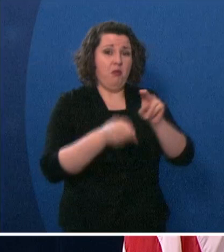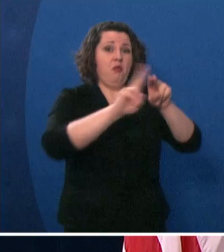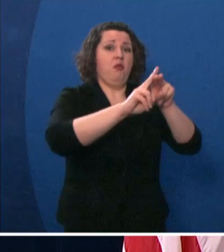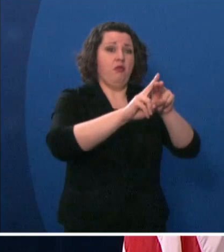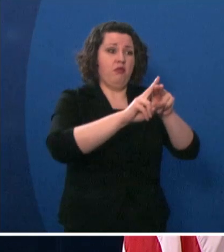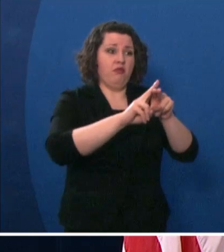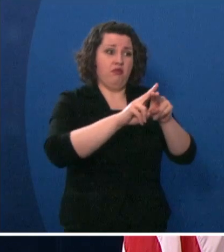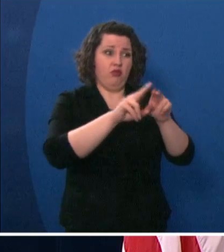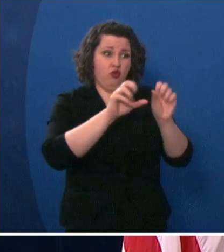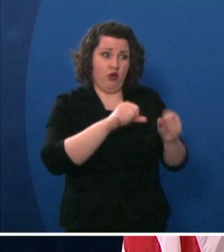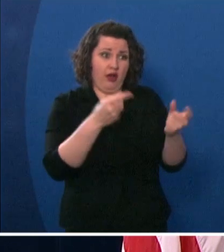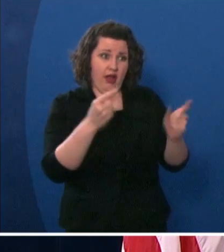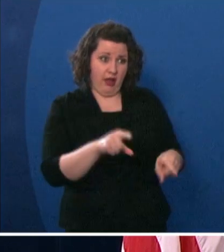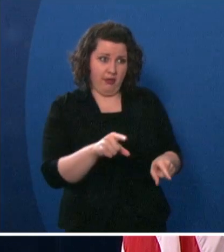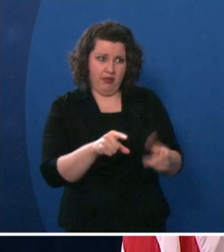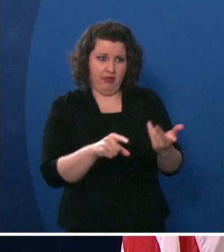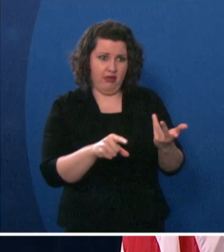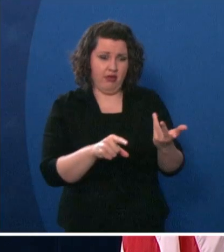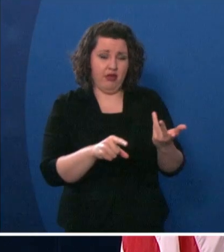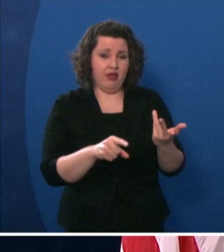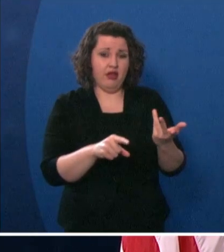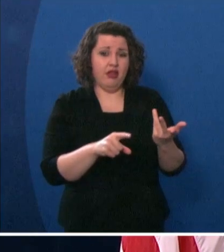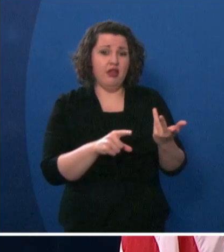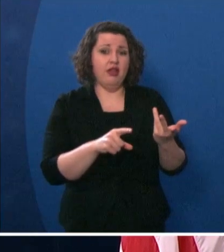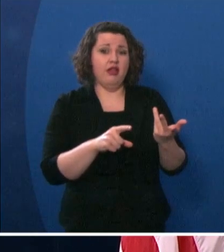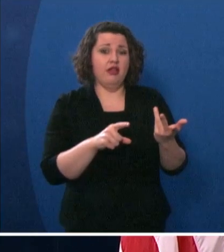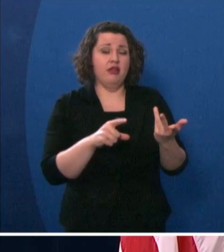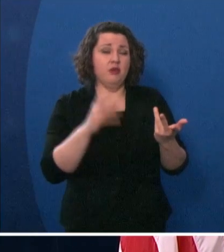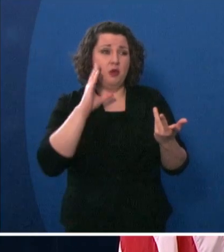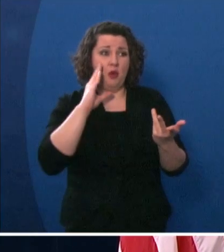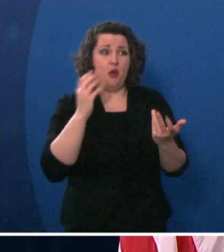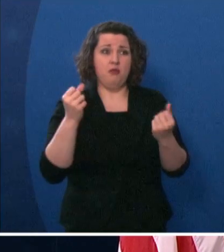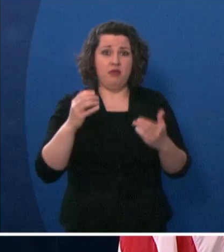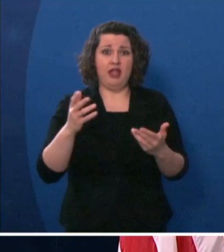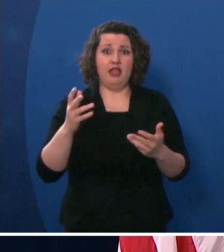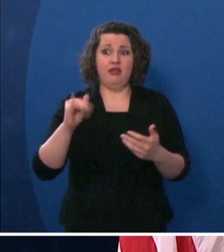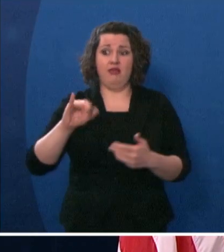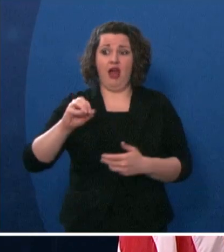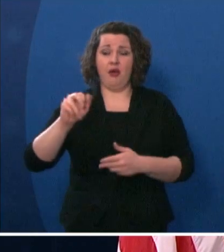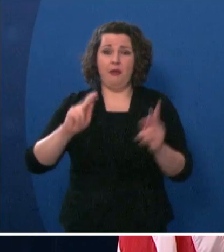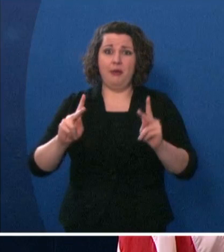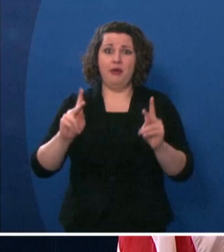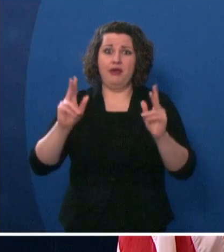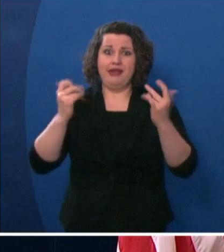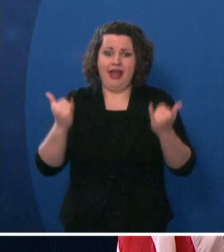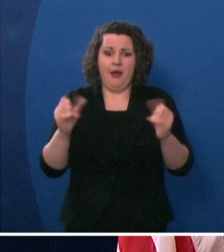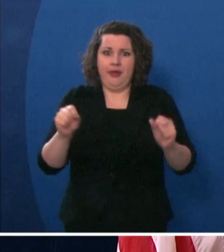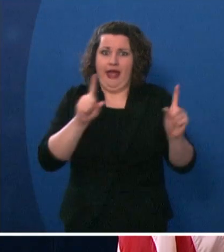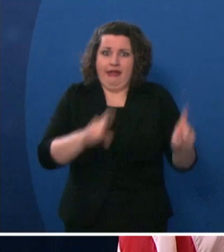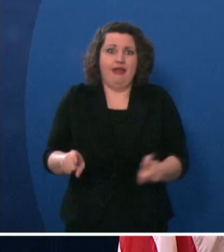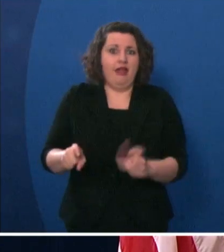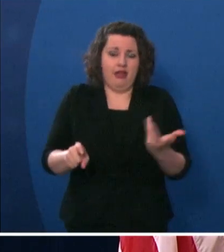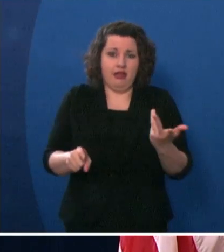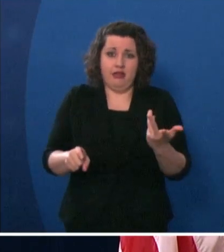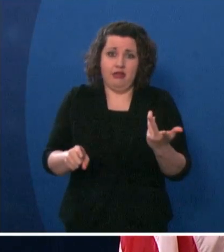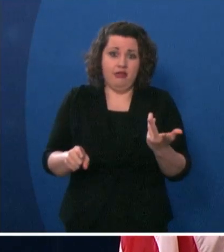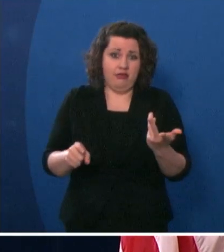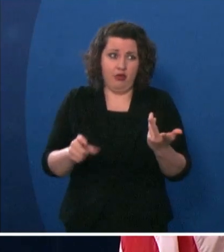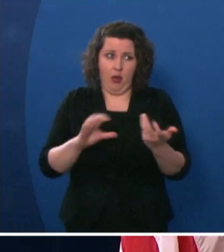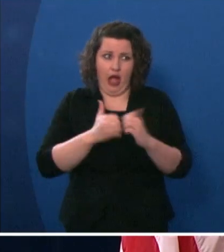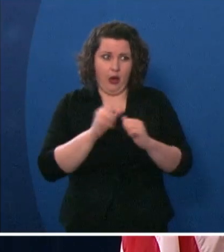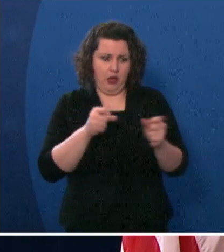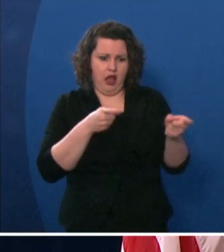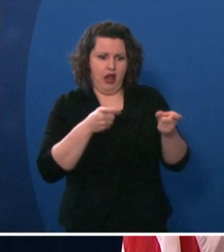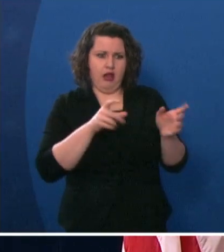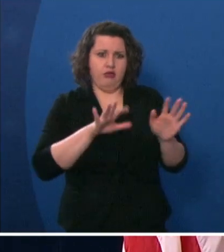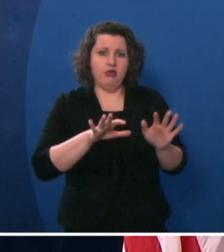possibly occur, even with the large amount of Iowans that are now going to be allowed to be tested? Yeah, well, that's great, because that really helps us monitor it